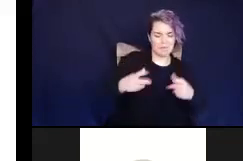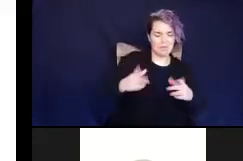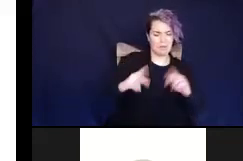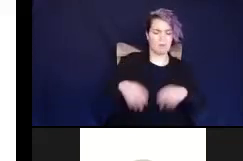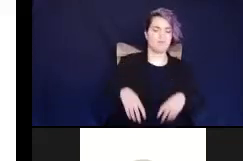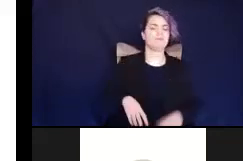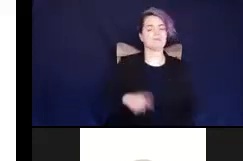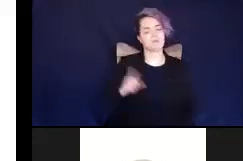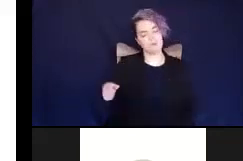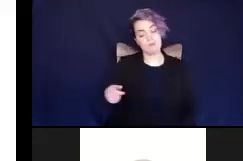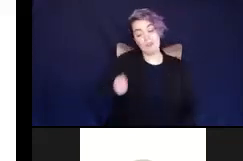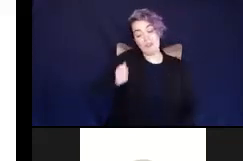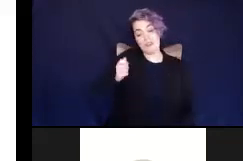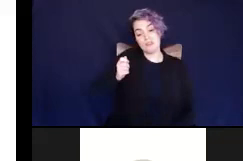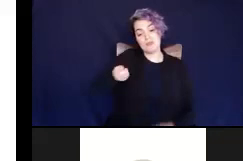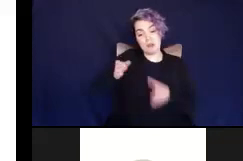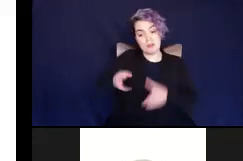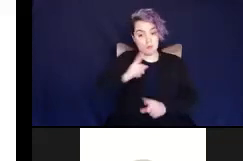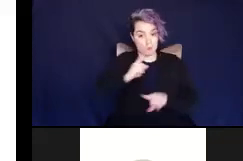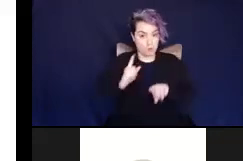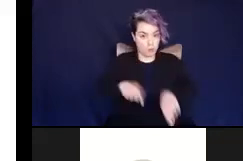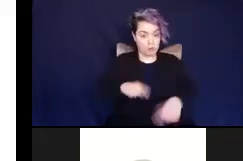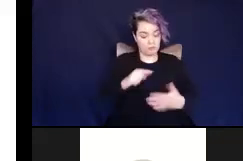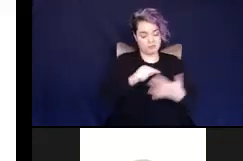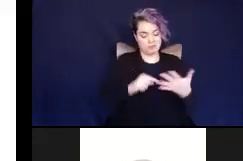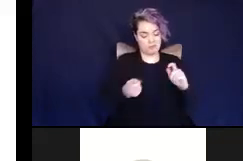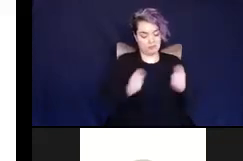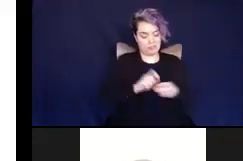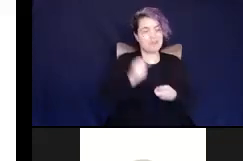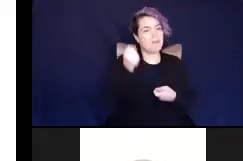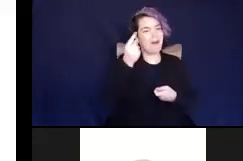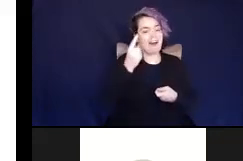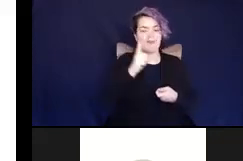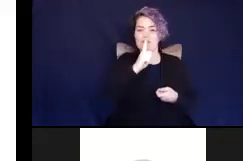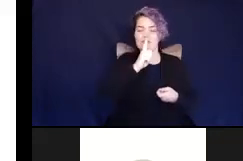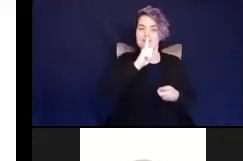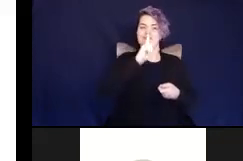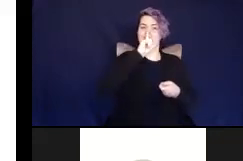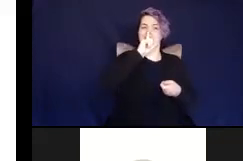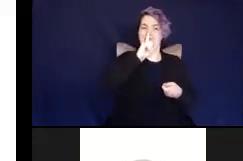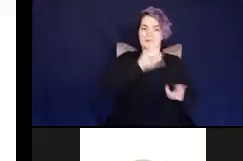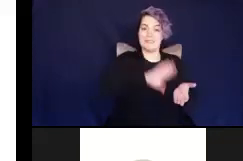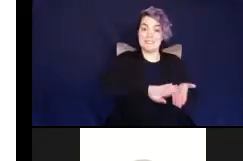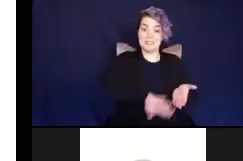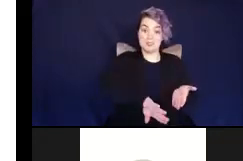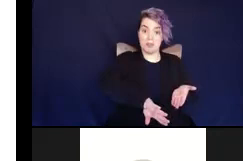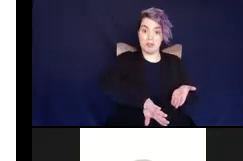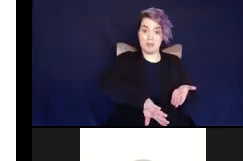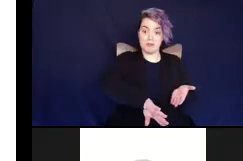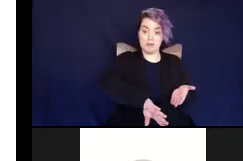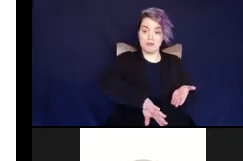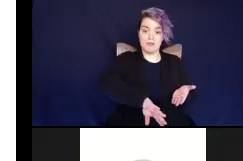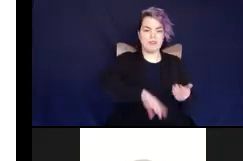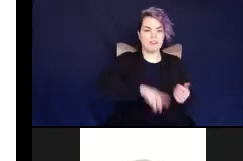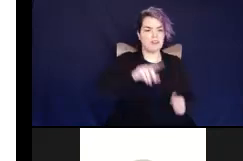judge didn't really focus on so much was discharging people. And, there were many people, I think there were